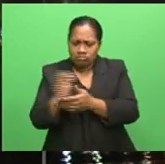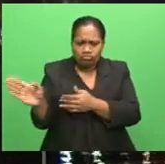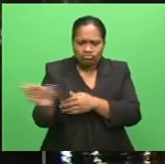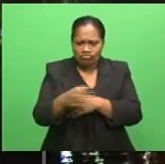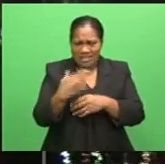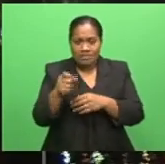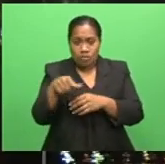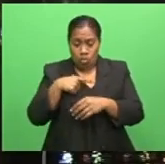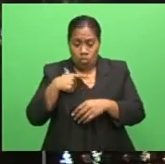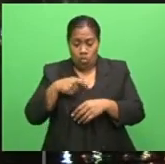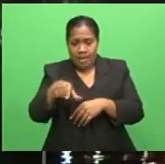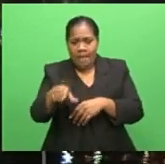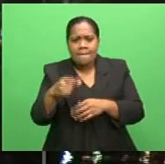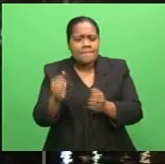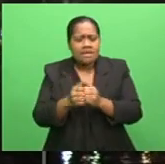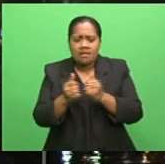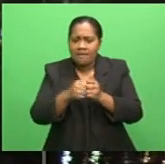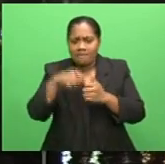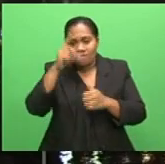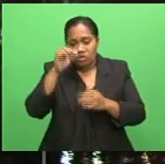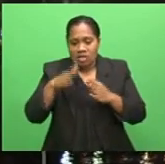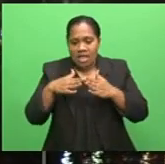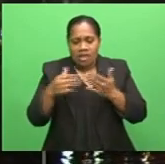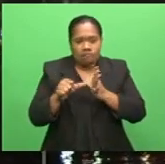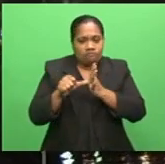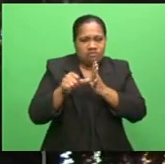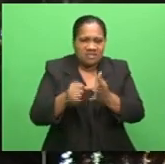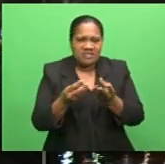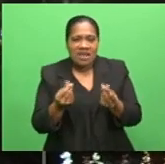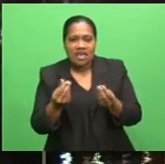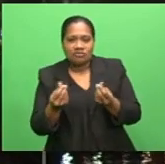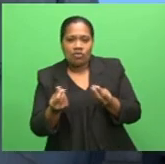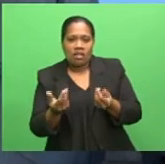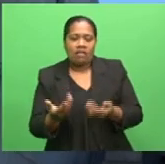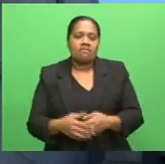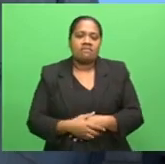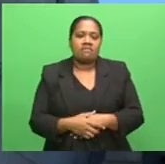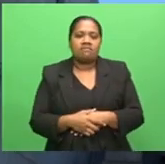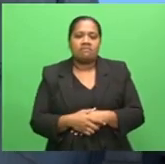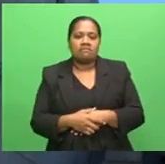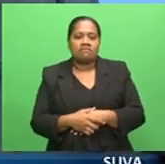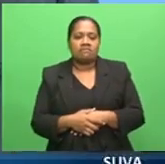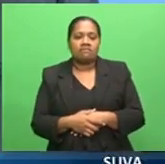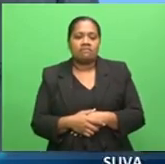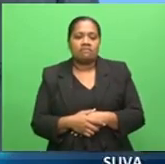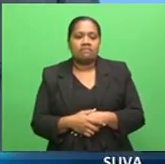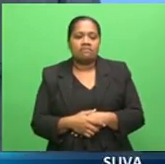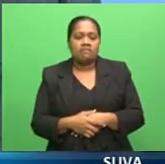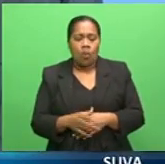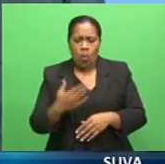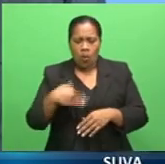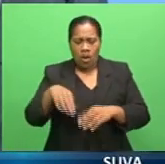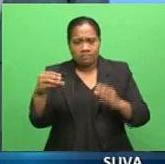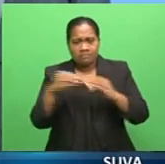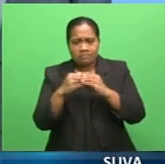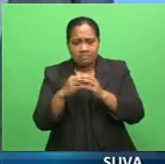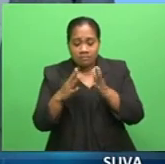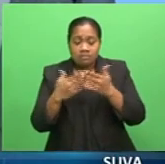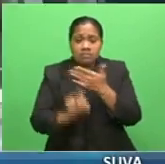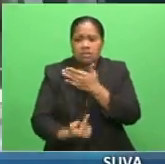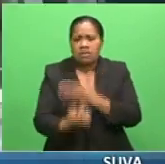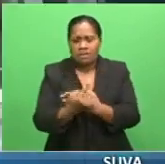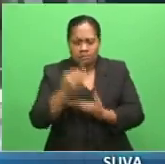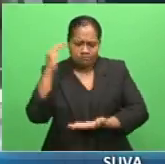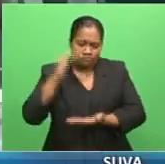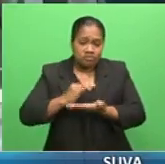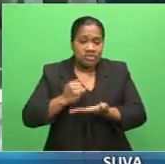Fijians are facing financial constraints. Koroi Tandulala reports. While the banks are looking at reducing the interest rates,